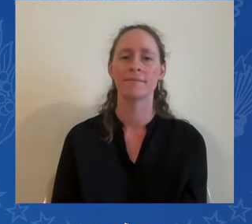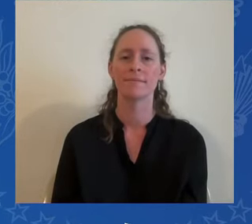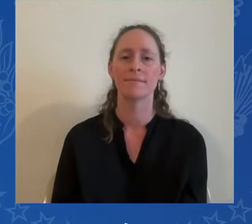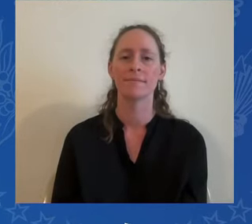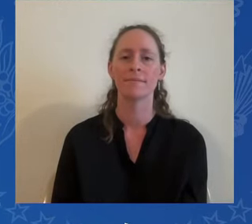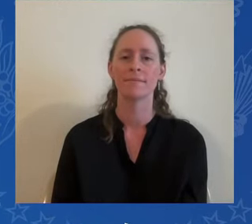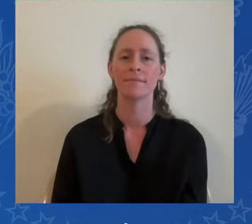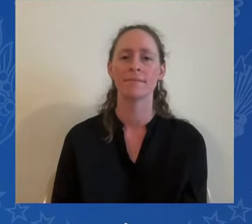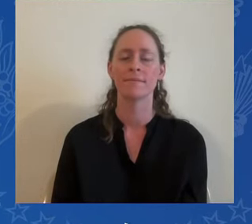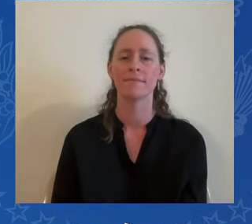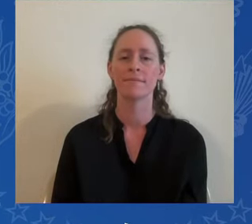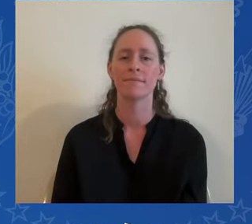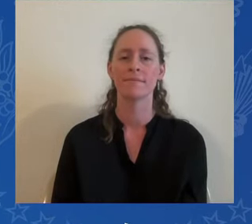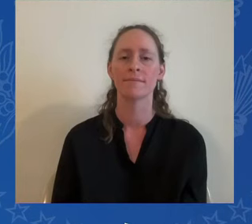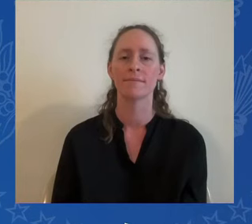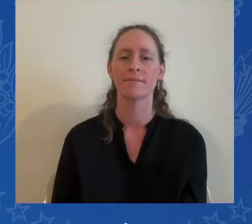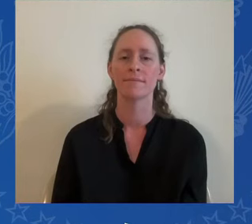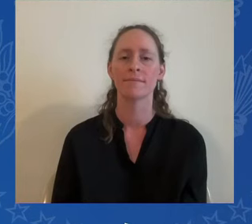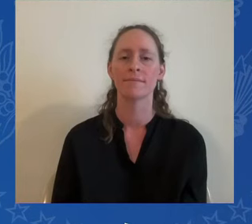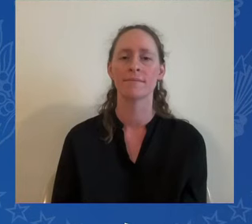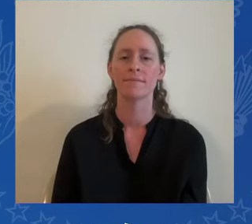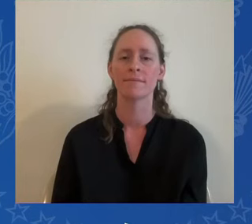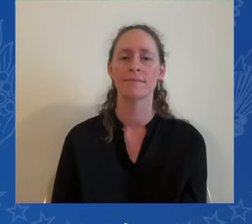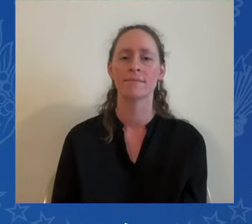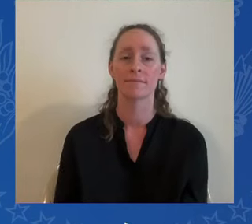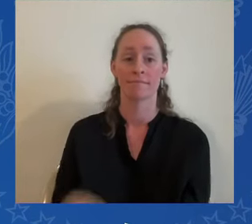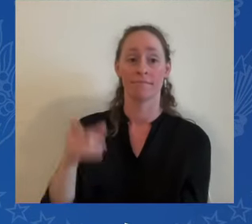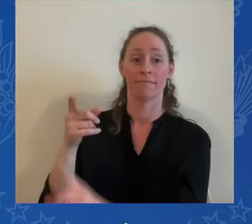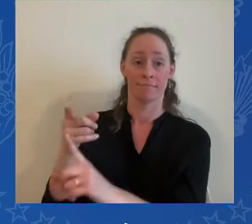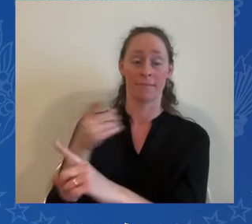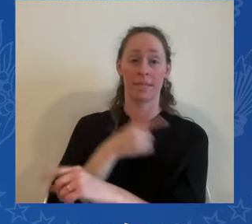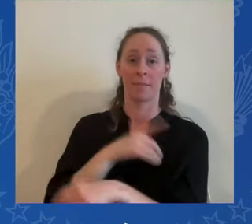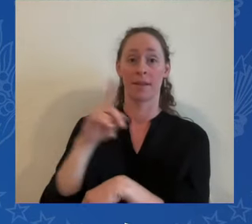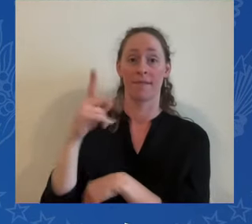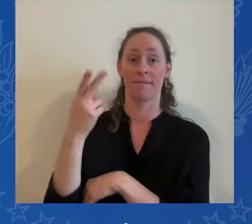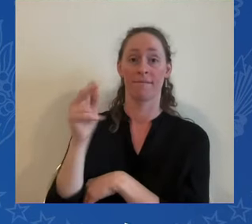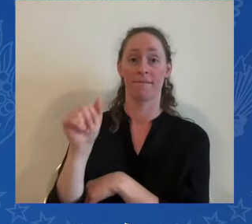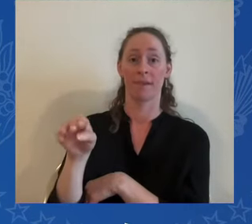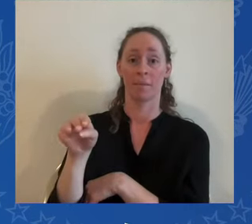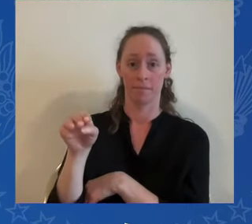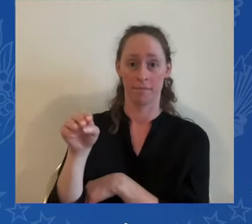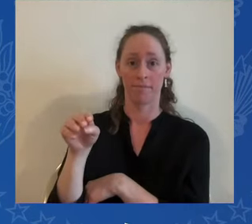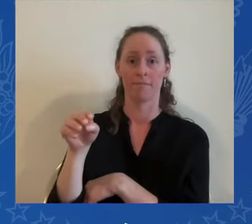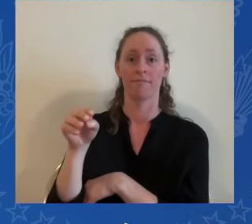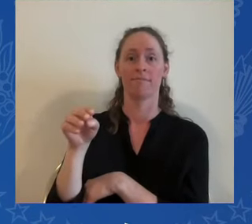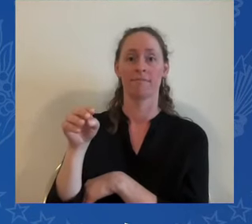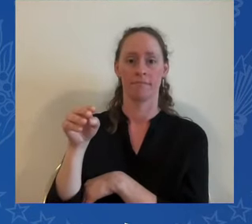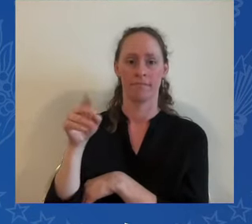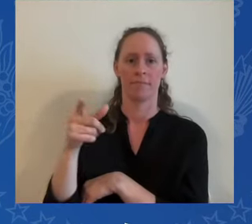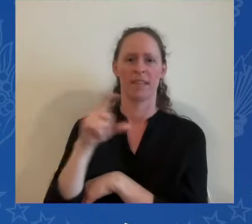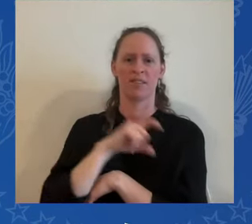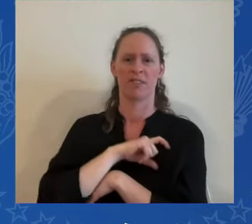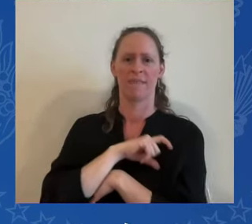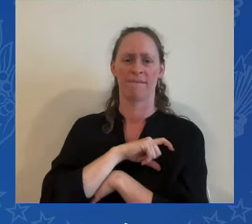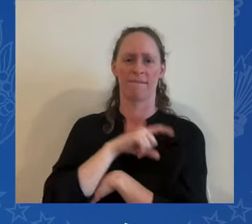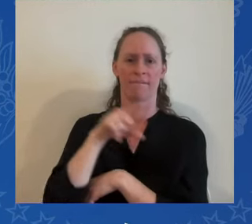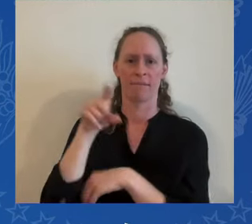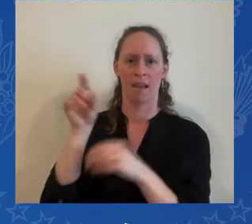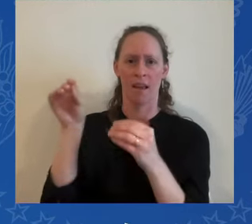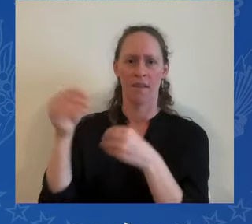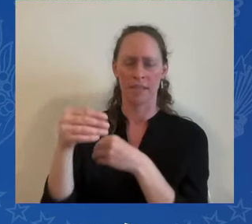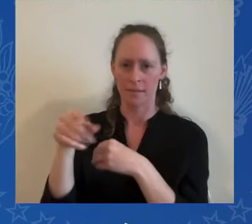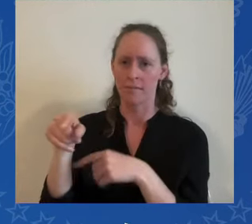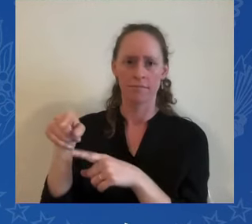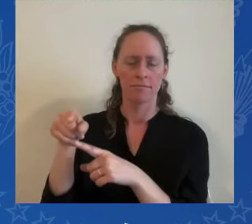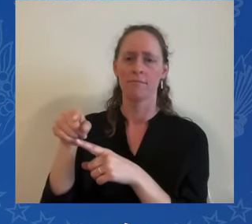Deputy Bobby Hu Pham of the Claremont County Sheriff's Office, for his resolute determination to fulfill his mission, diving into frigid waters